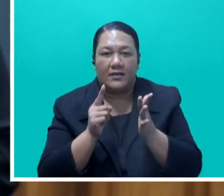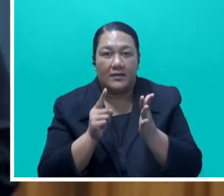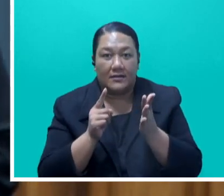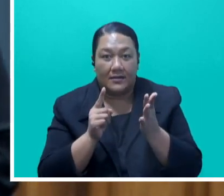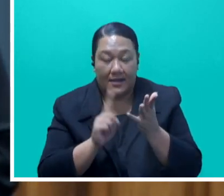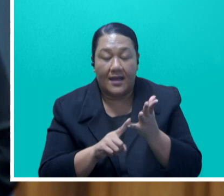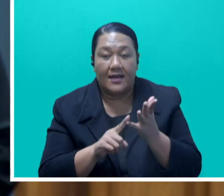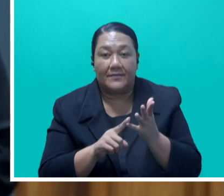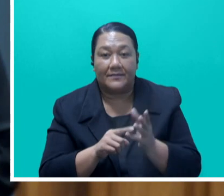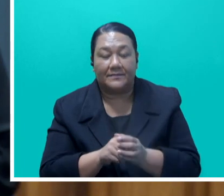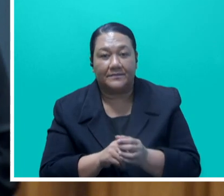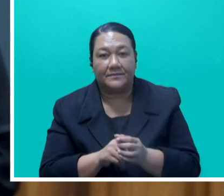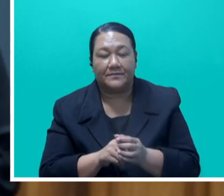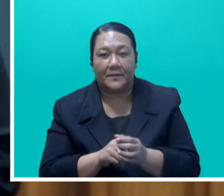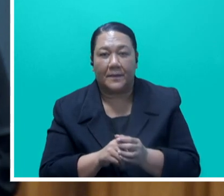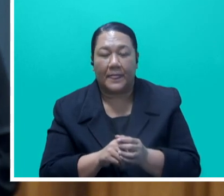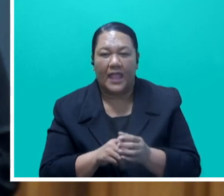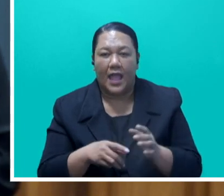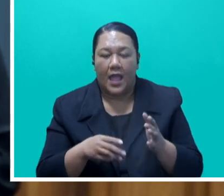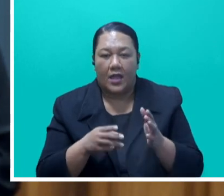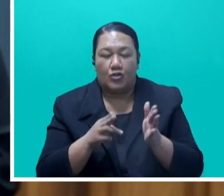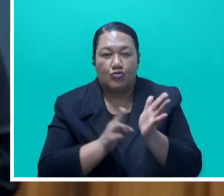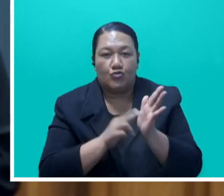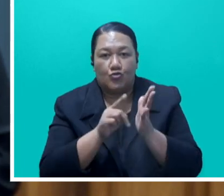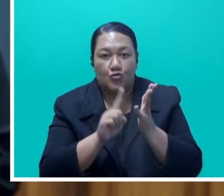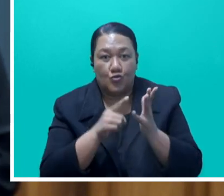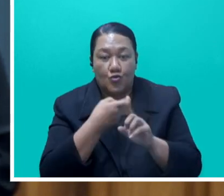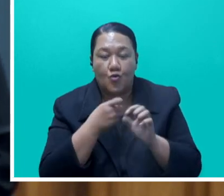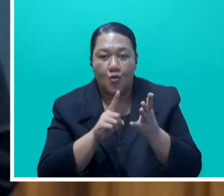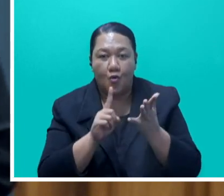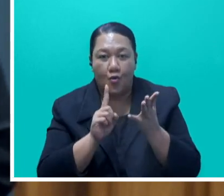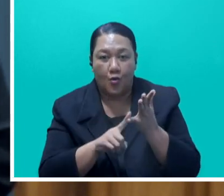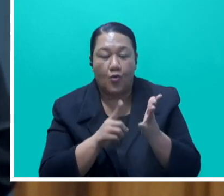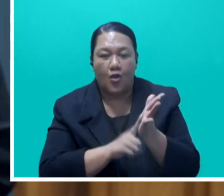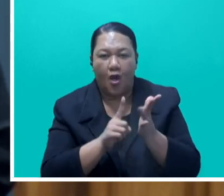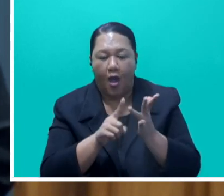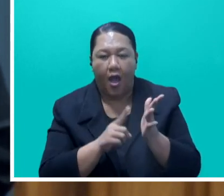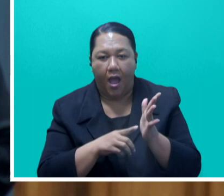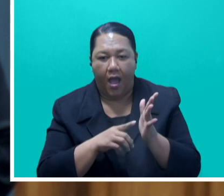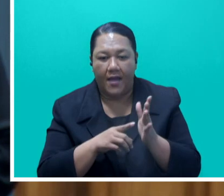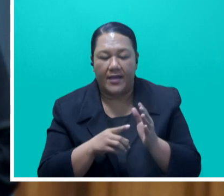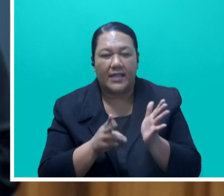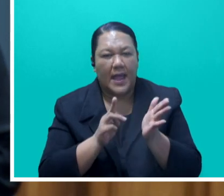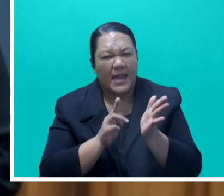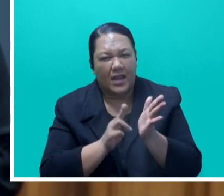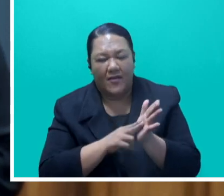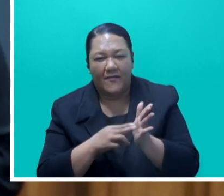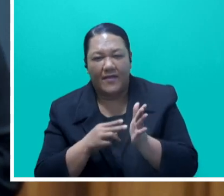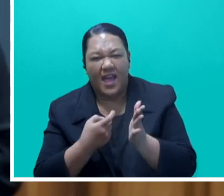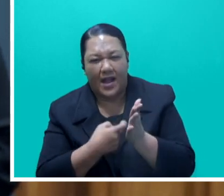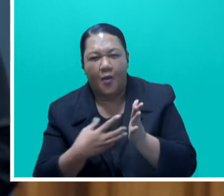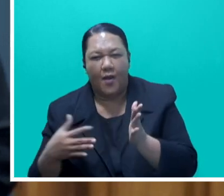Nukuloa, na Iserelangi, Waindoko, Mbotolu, na Nokonoko, na Moimanda,